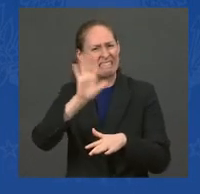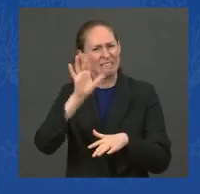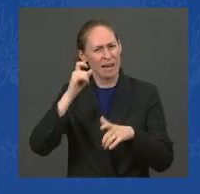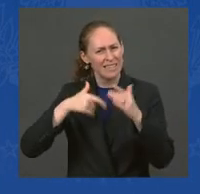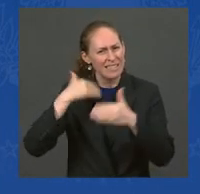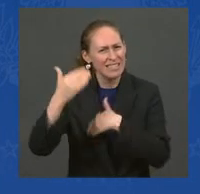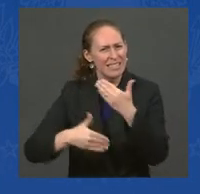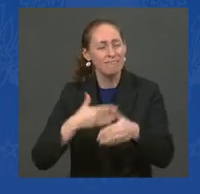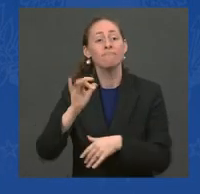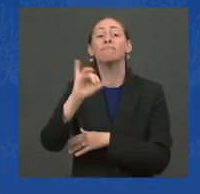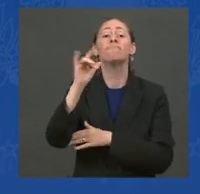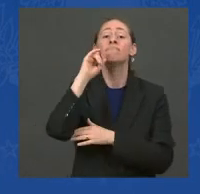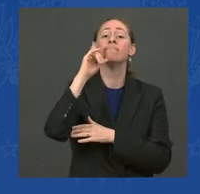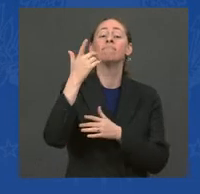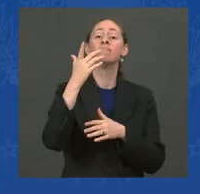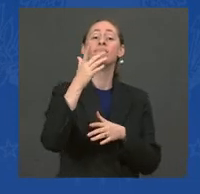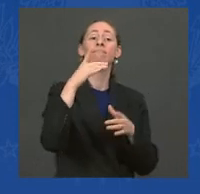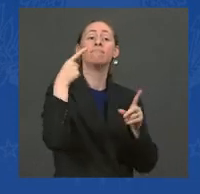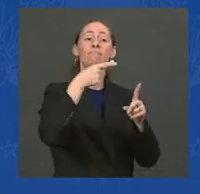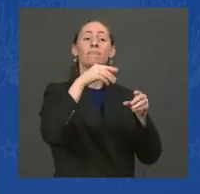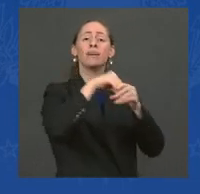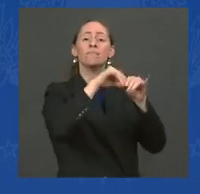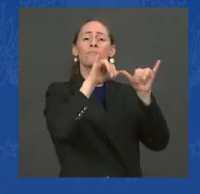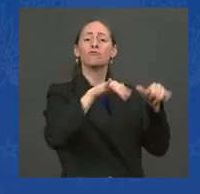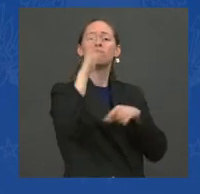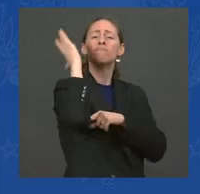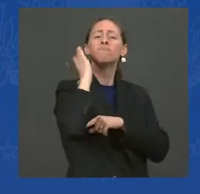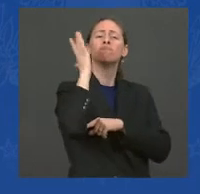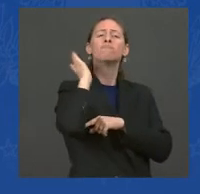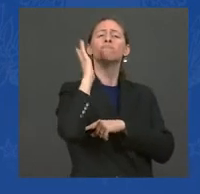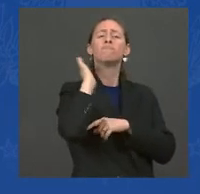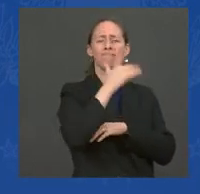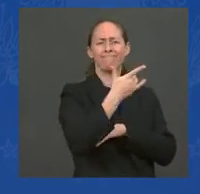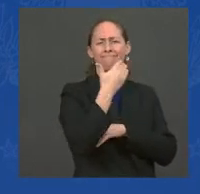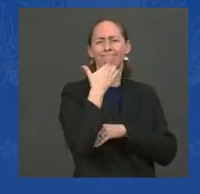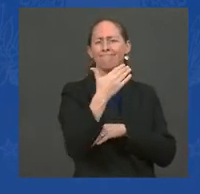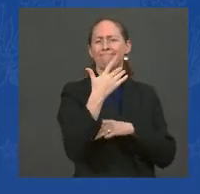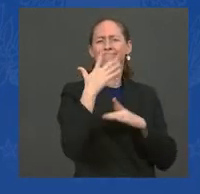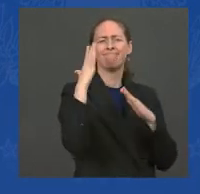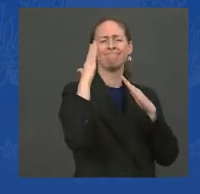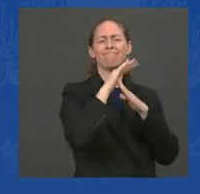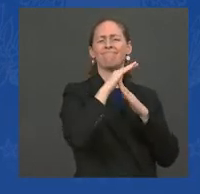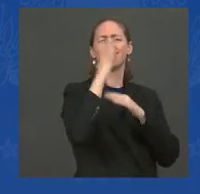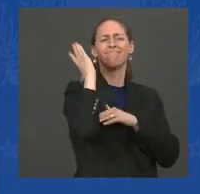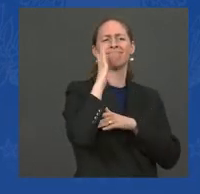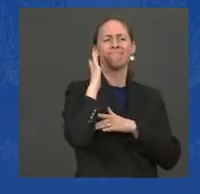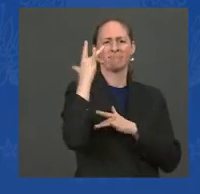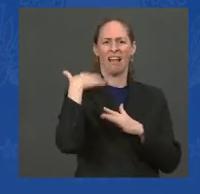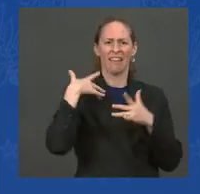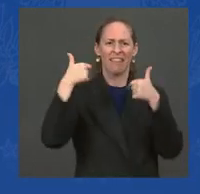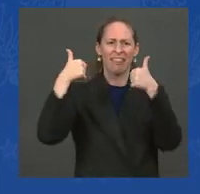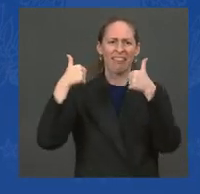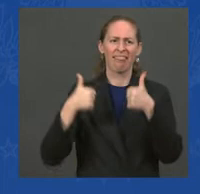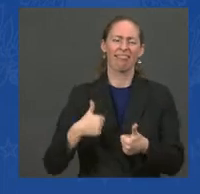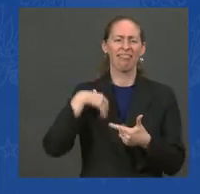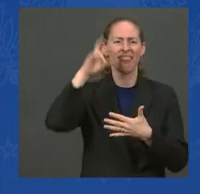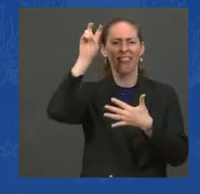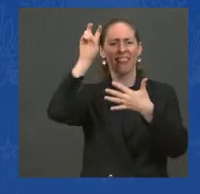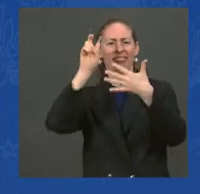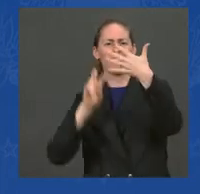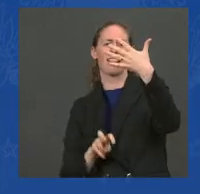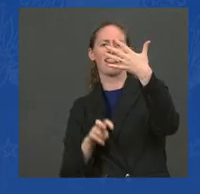world. Today, according to the World Economic Forum, the United States of America ranks 13th in the world,